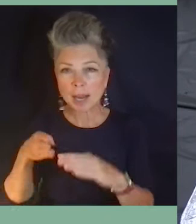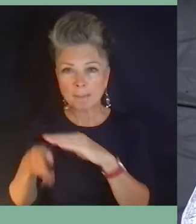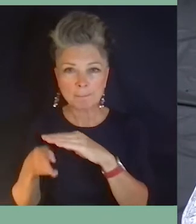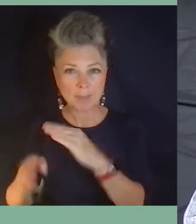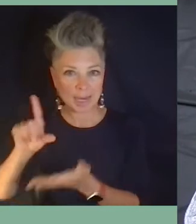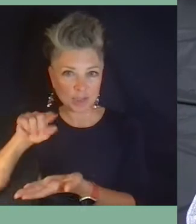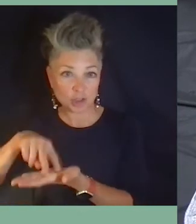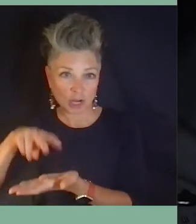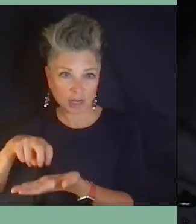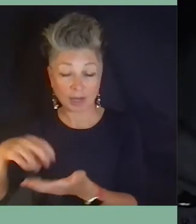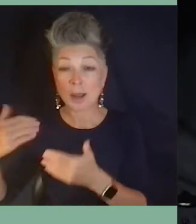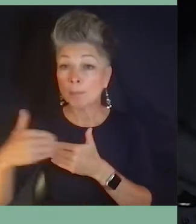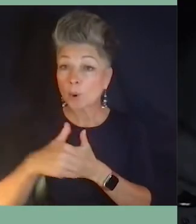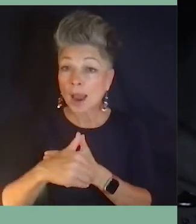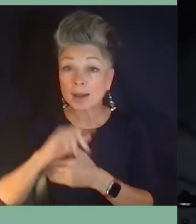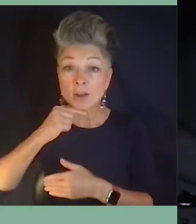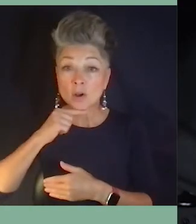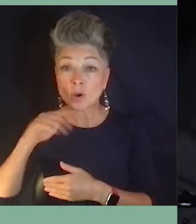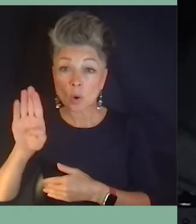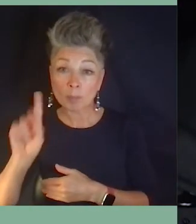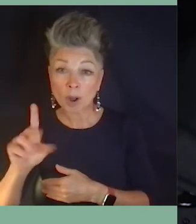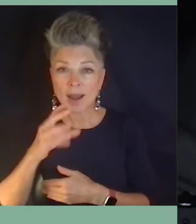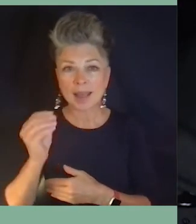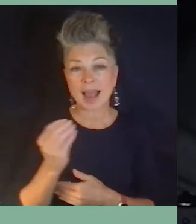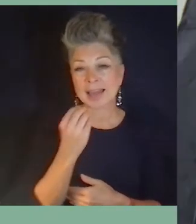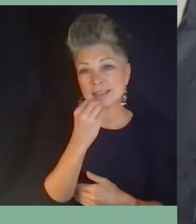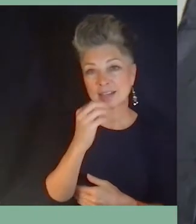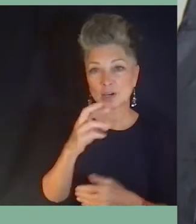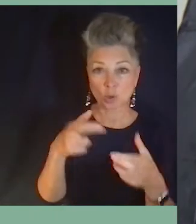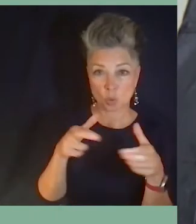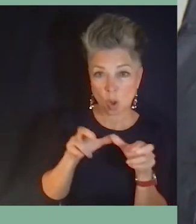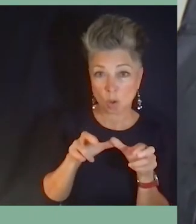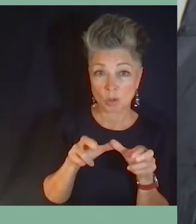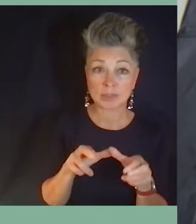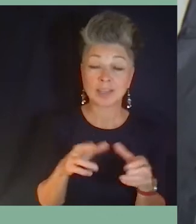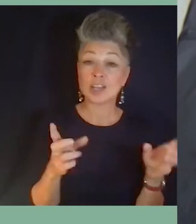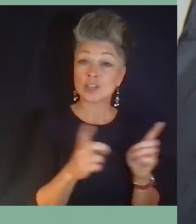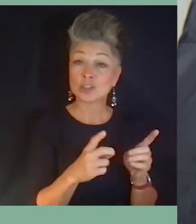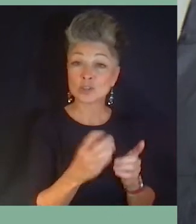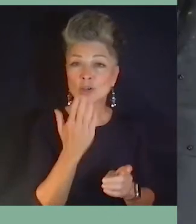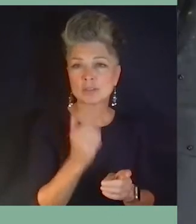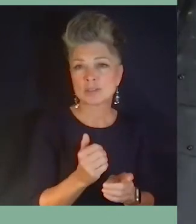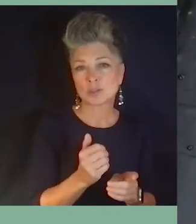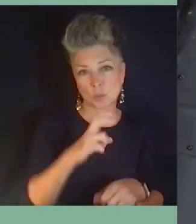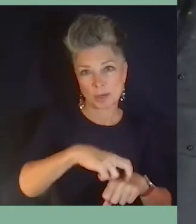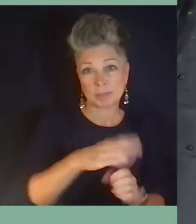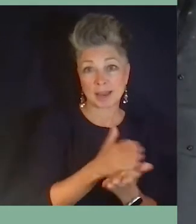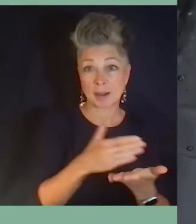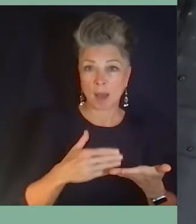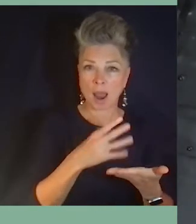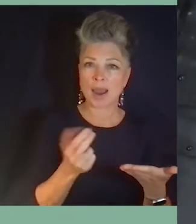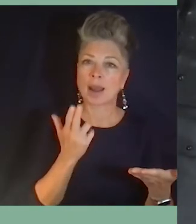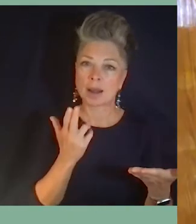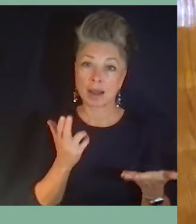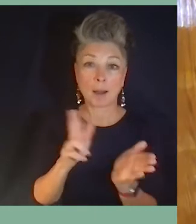chicken. And our breads will be cornbread and dinner rolls. Our desserts are sweet potato pie and a butter pound